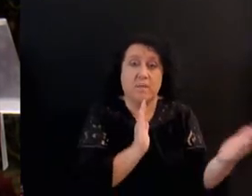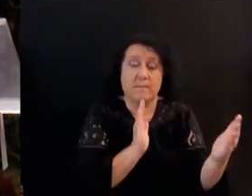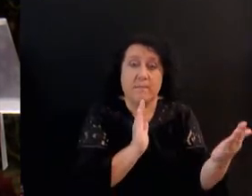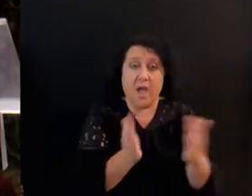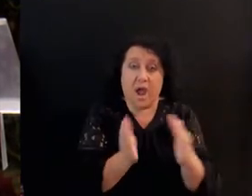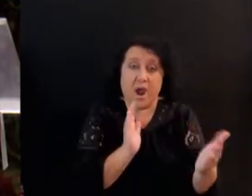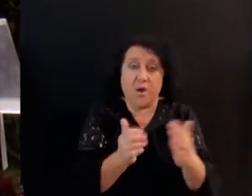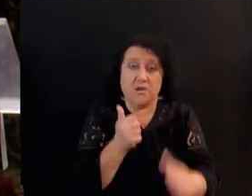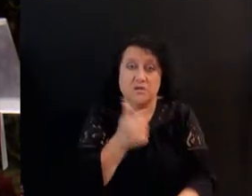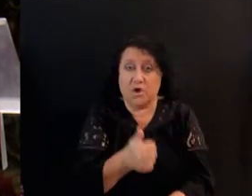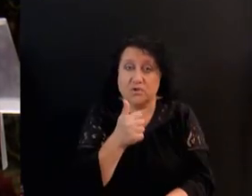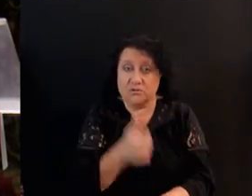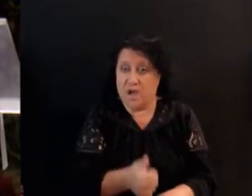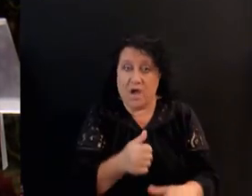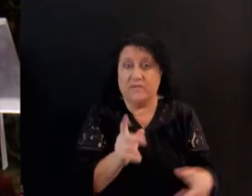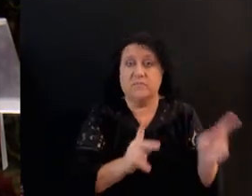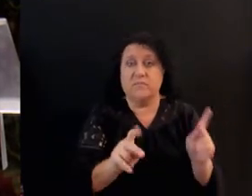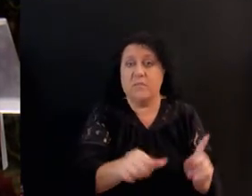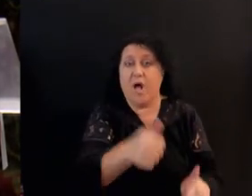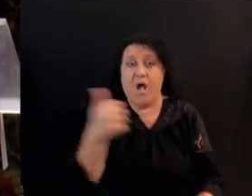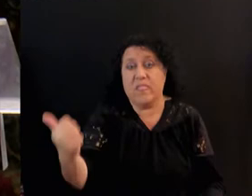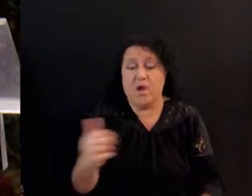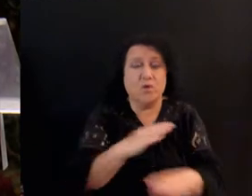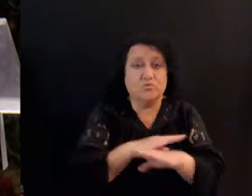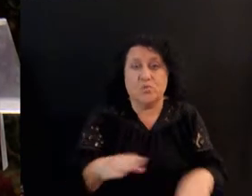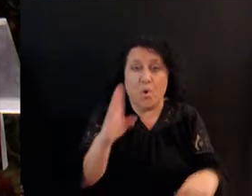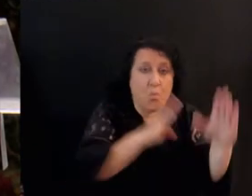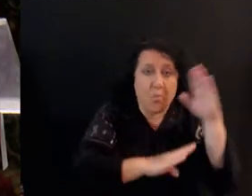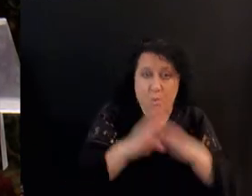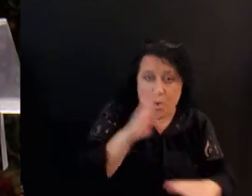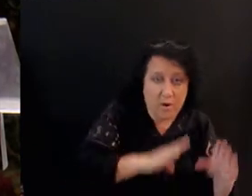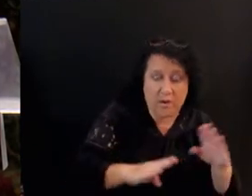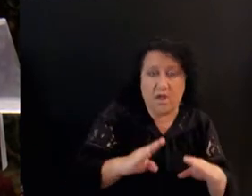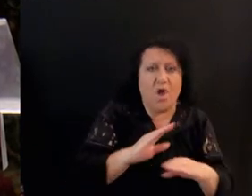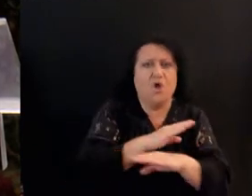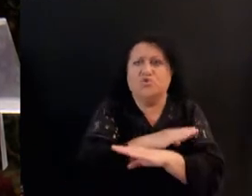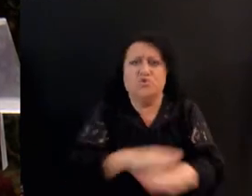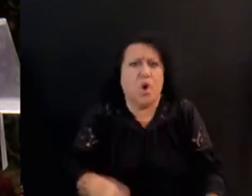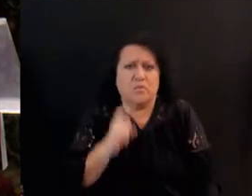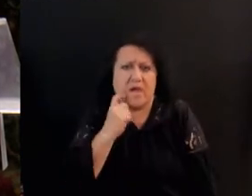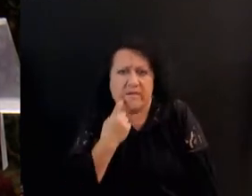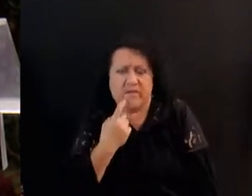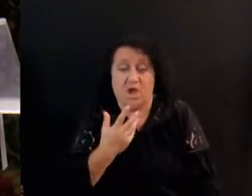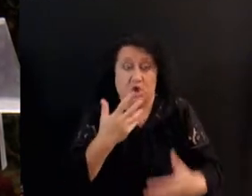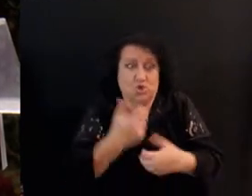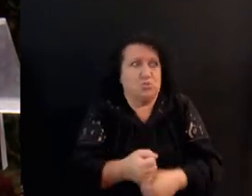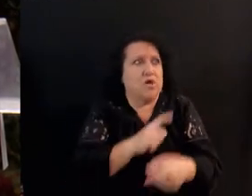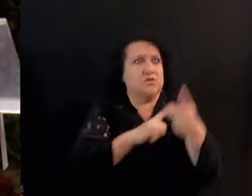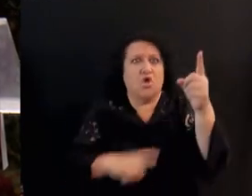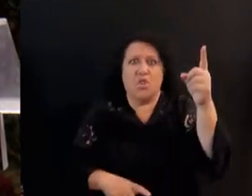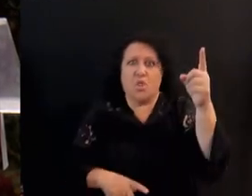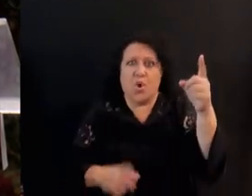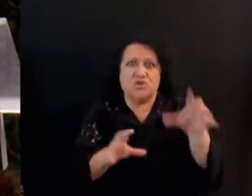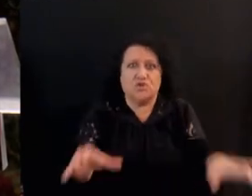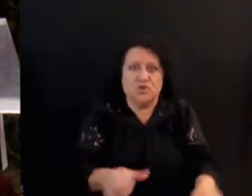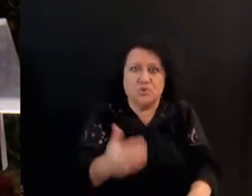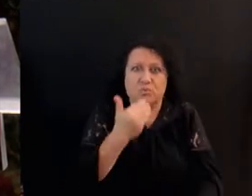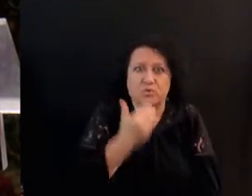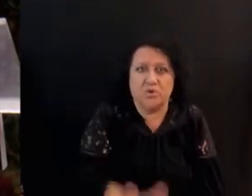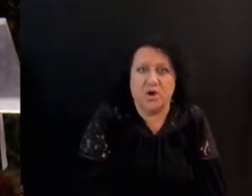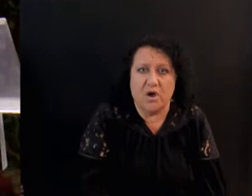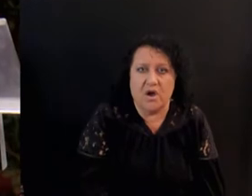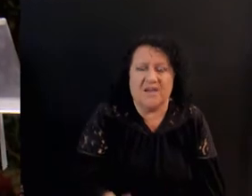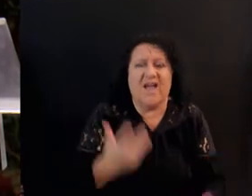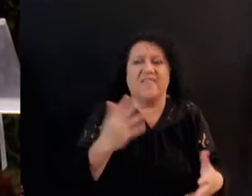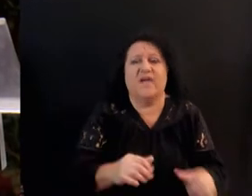worry. Don't envy. Trust in the Lord and do good, because then you will live safely in the land and prosper.